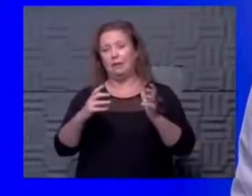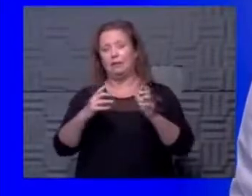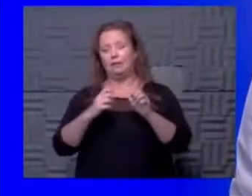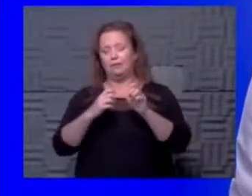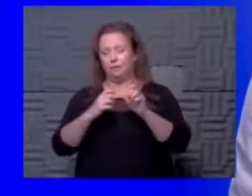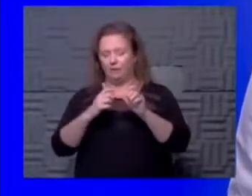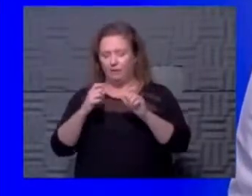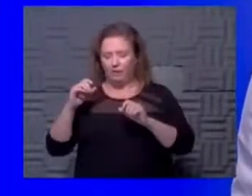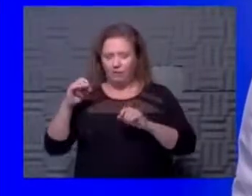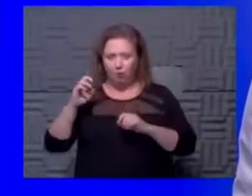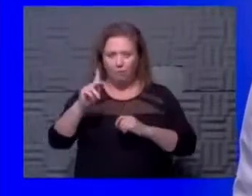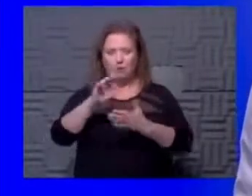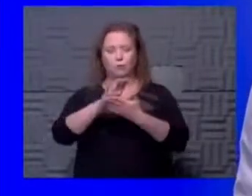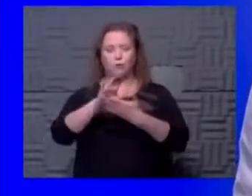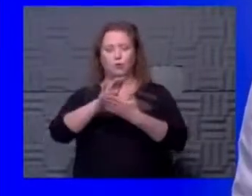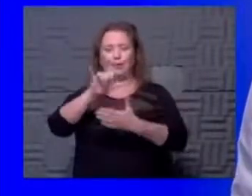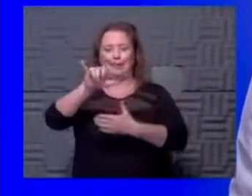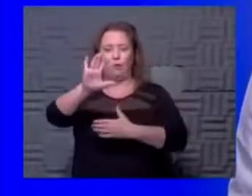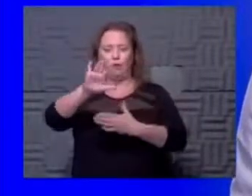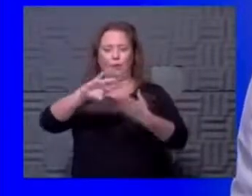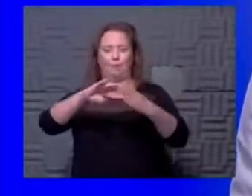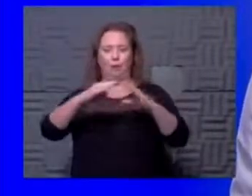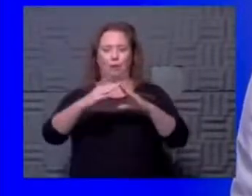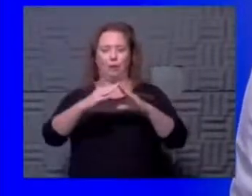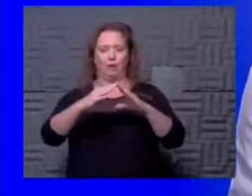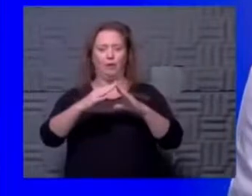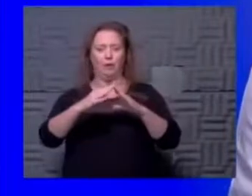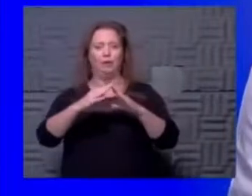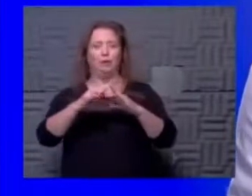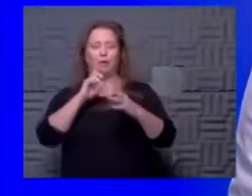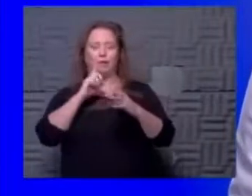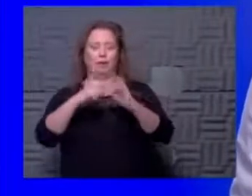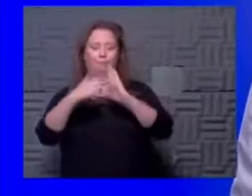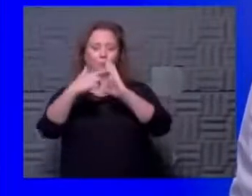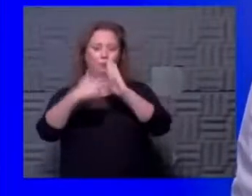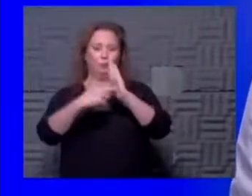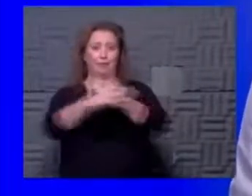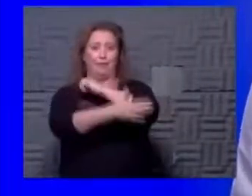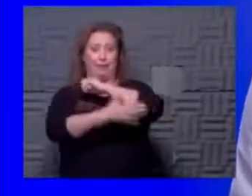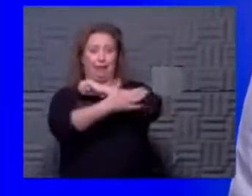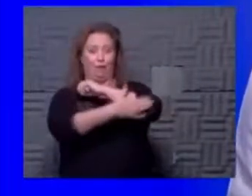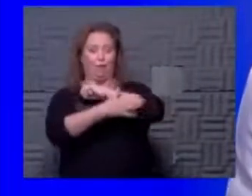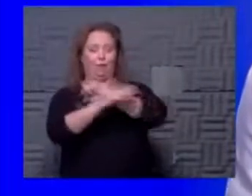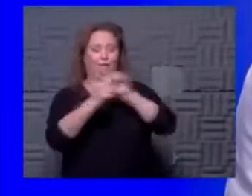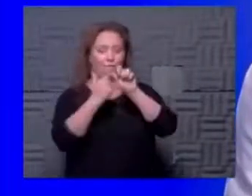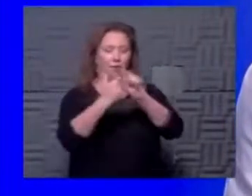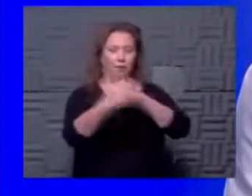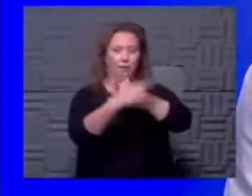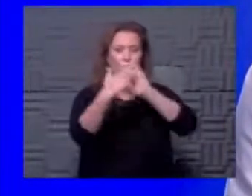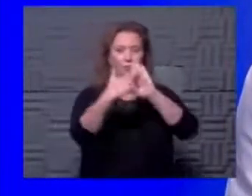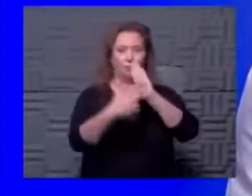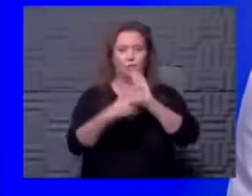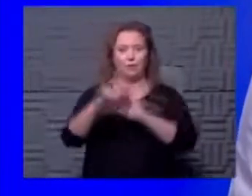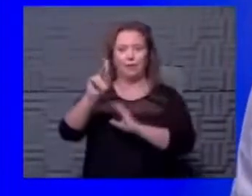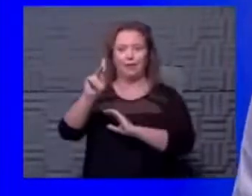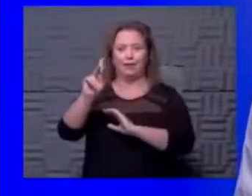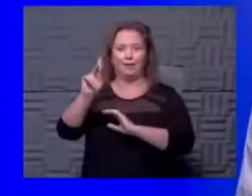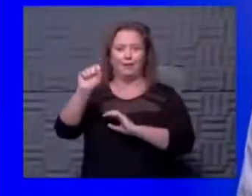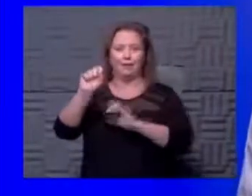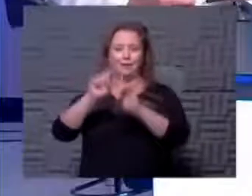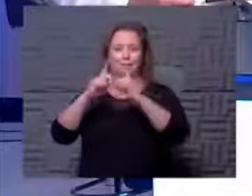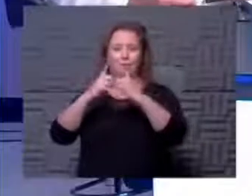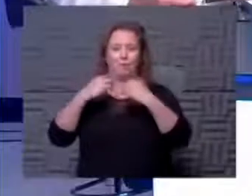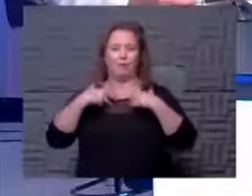conducible to going back to school within that community based on the gating criteria of that county or of the Kansas Department of Health and